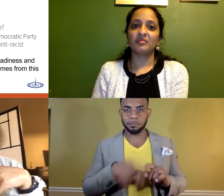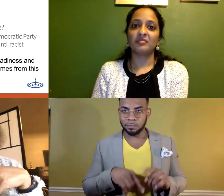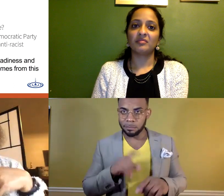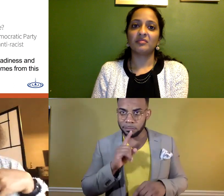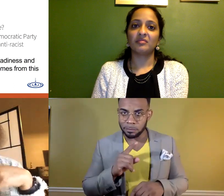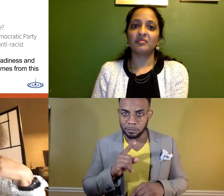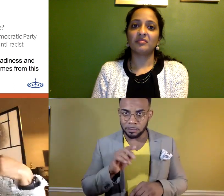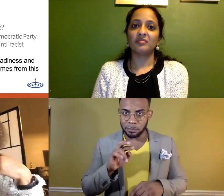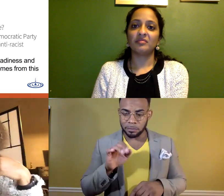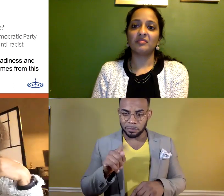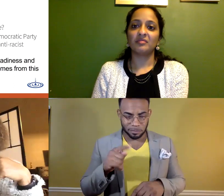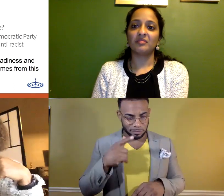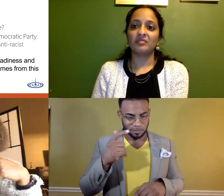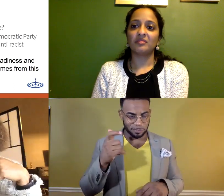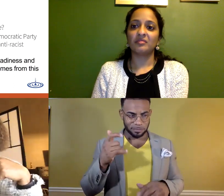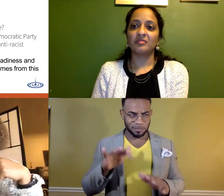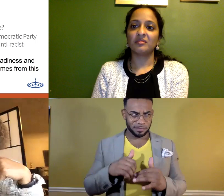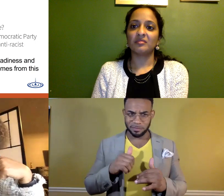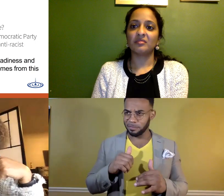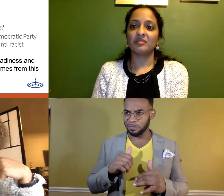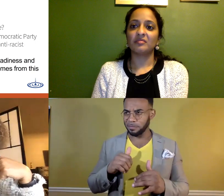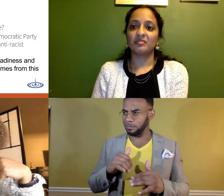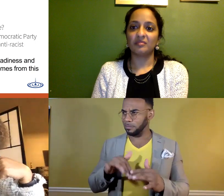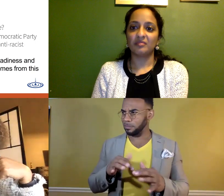be racist because of how when we